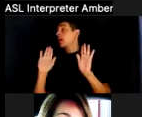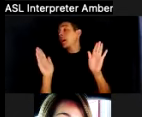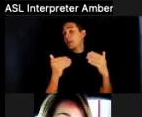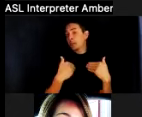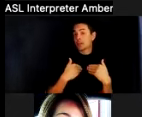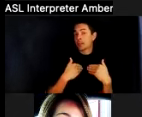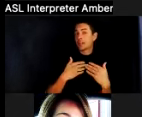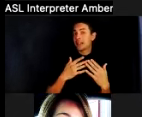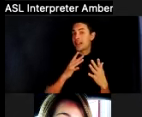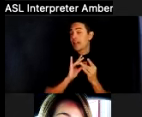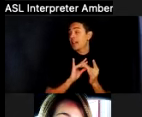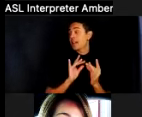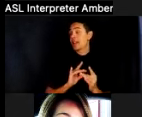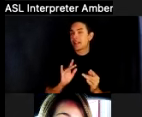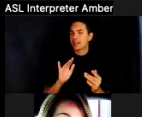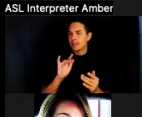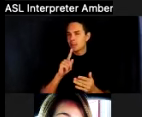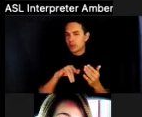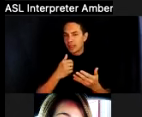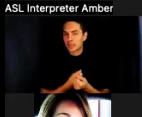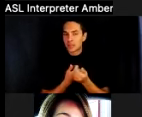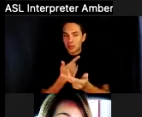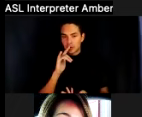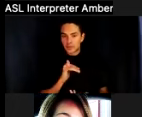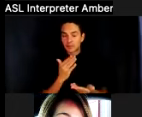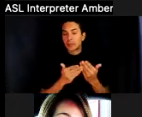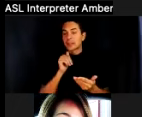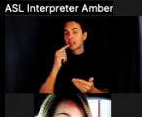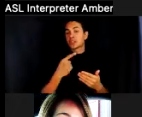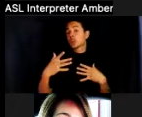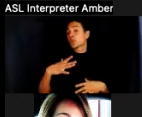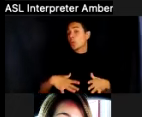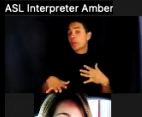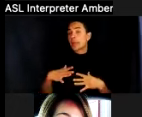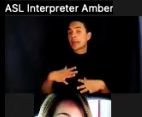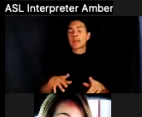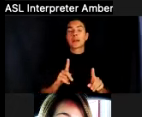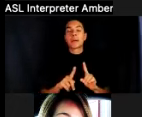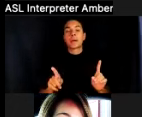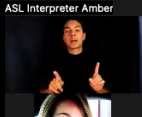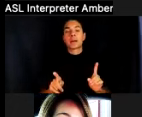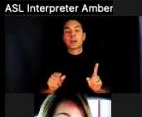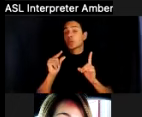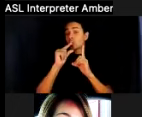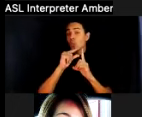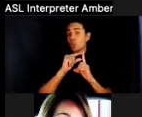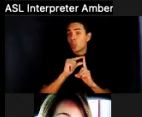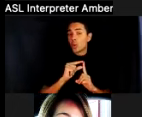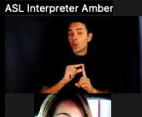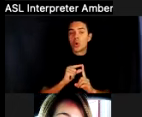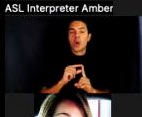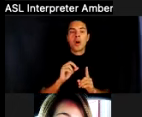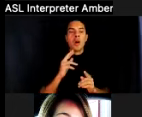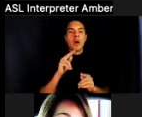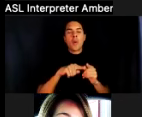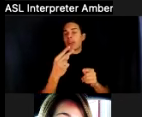however they're doing that, like whatever that expression is, right? Might not just be clothing, could be the words that they're